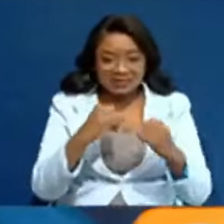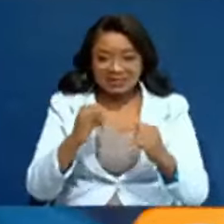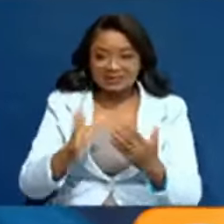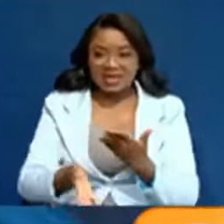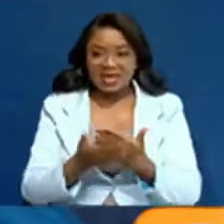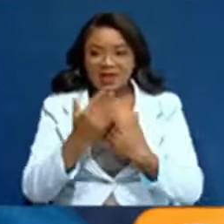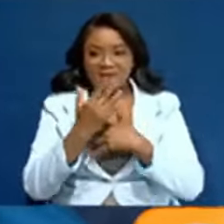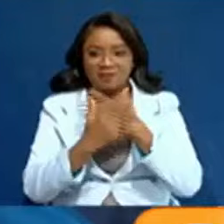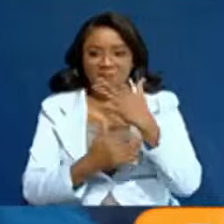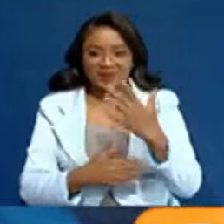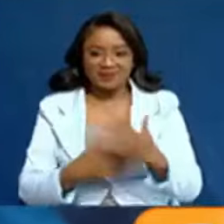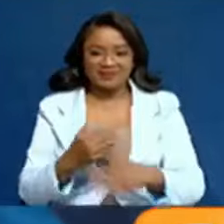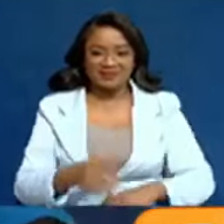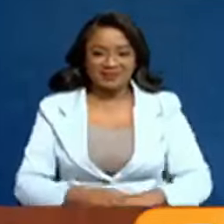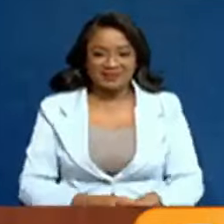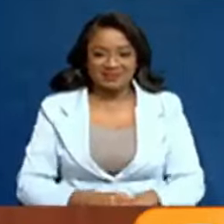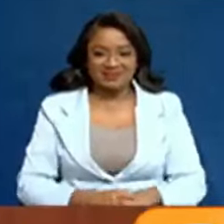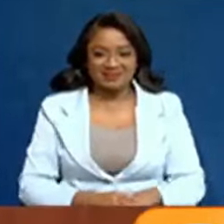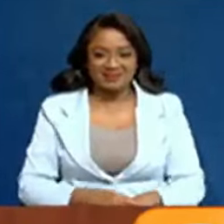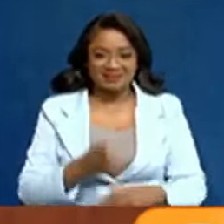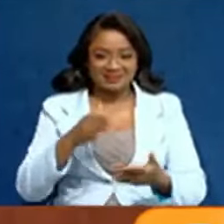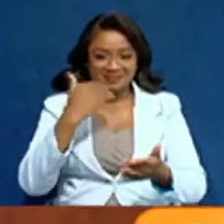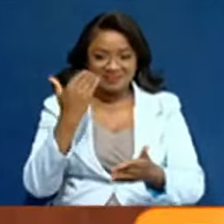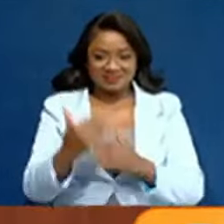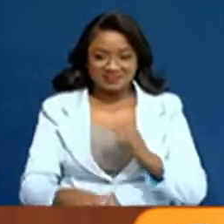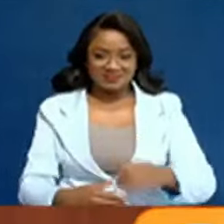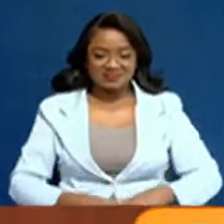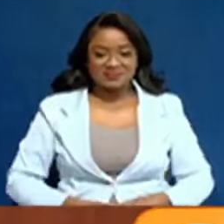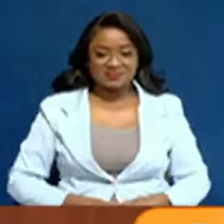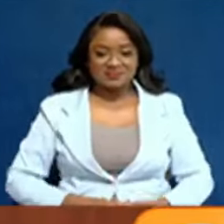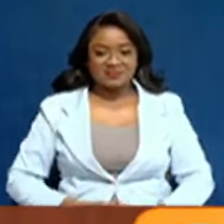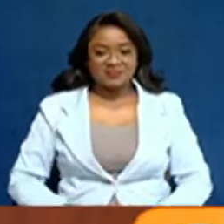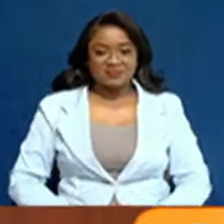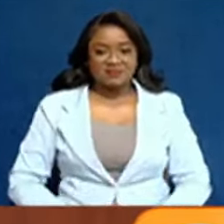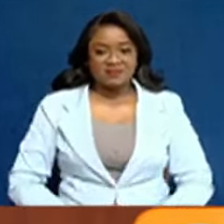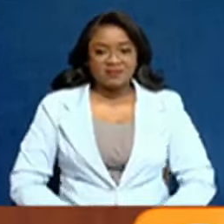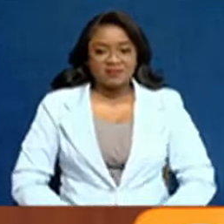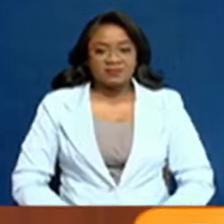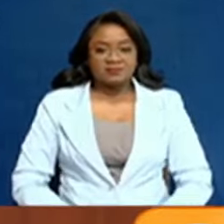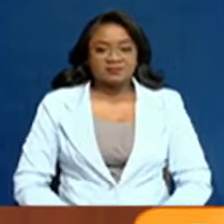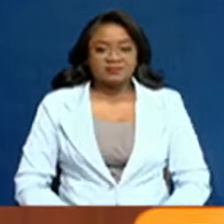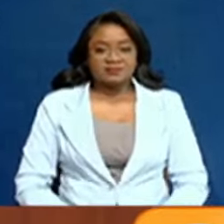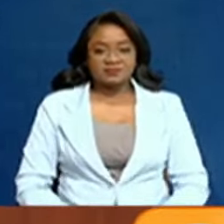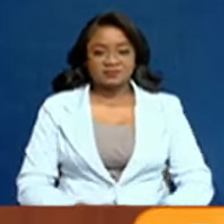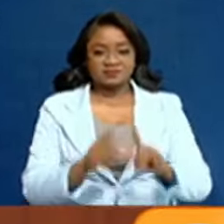his exposed internal organs. From the initial assessment,